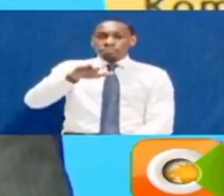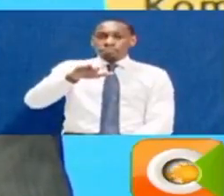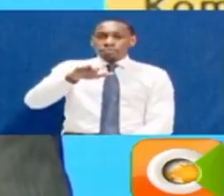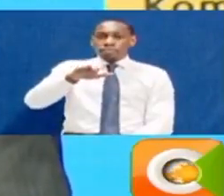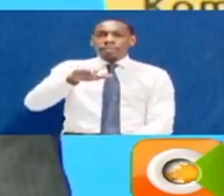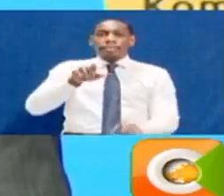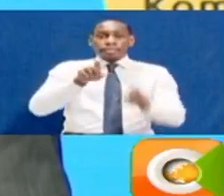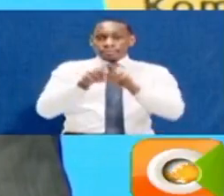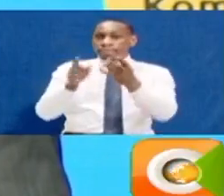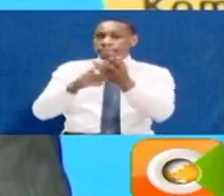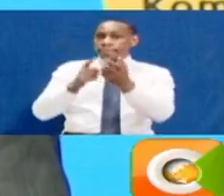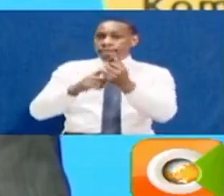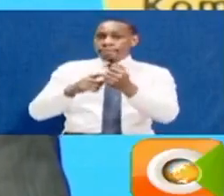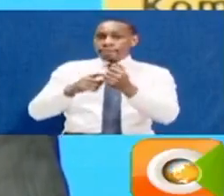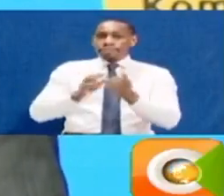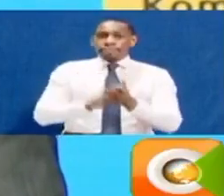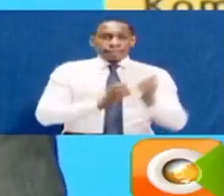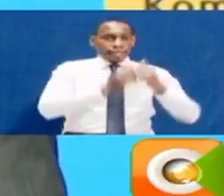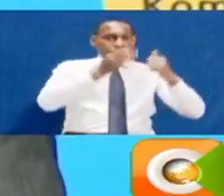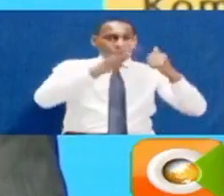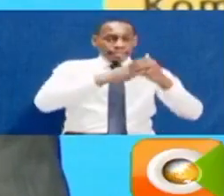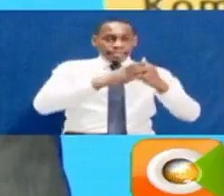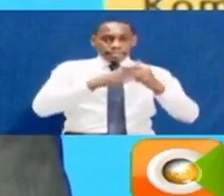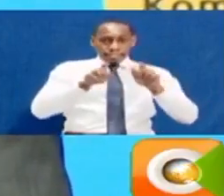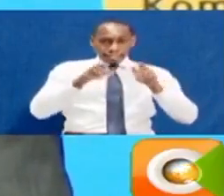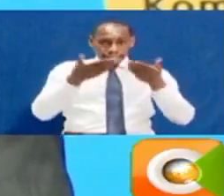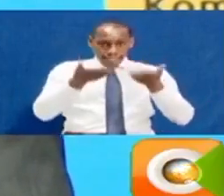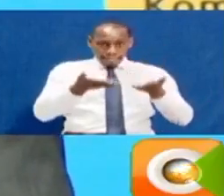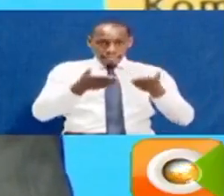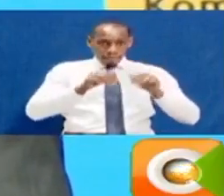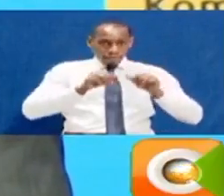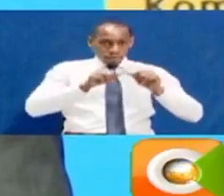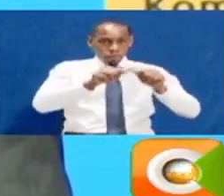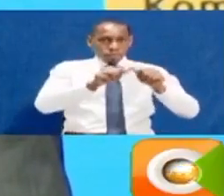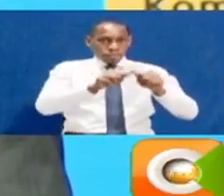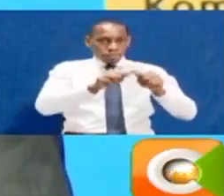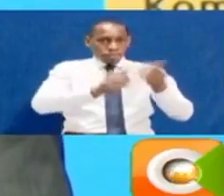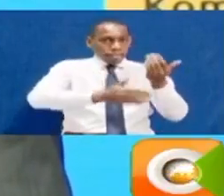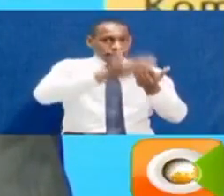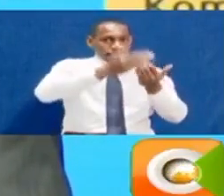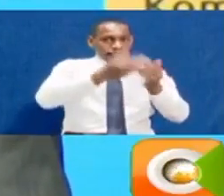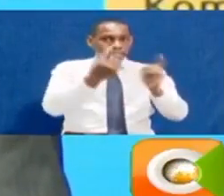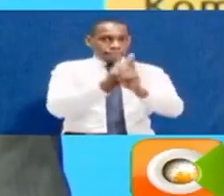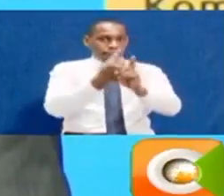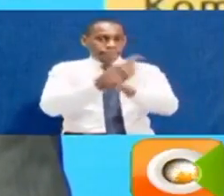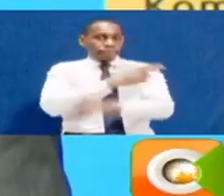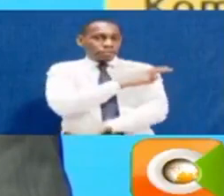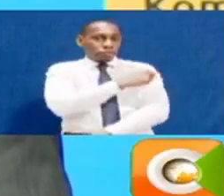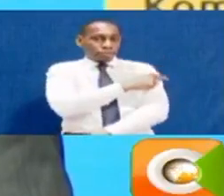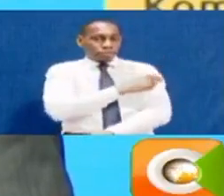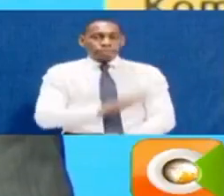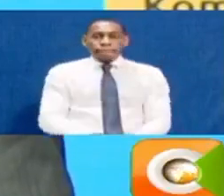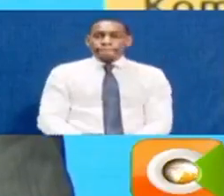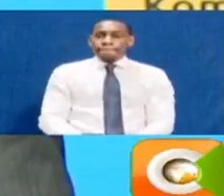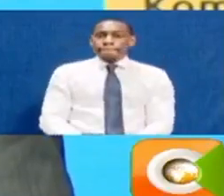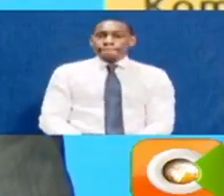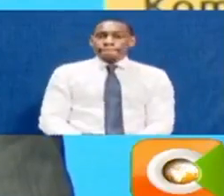Out of these, 19 are currently being managed in different health facilities.